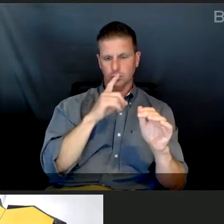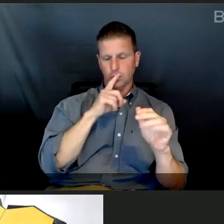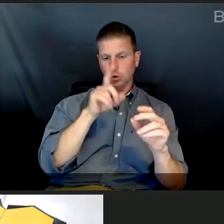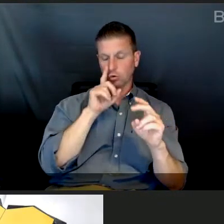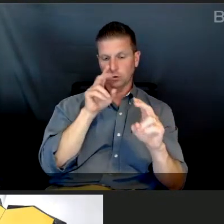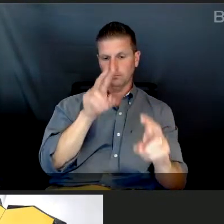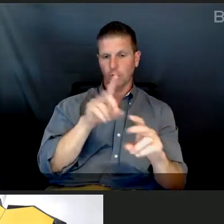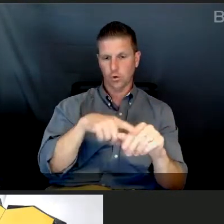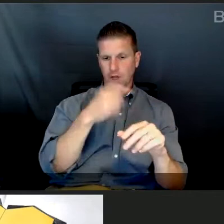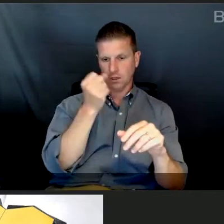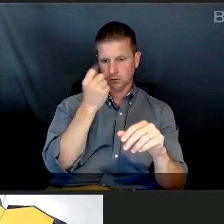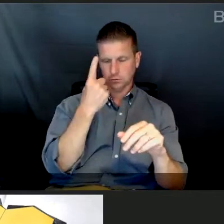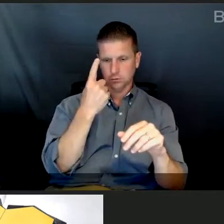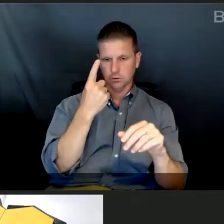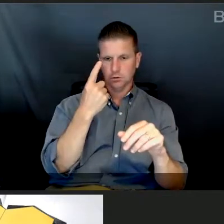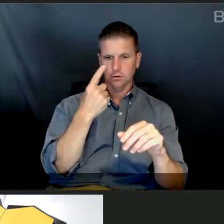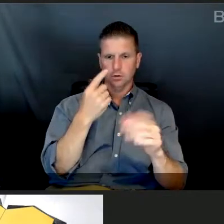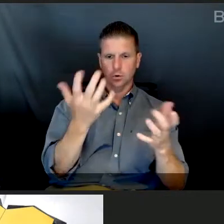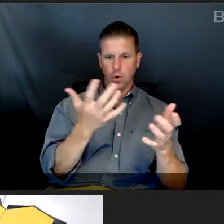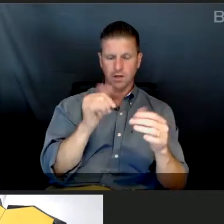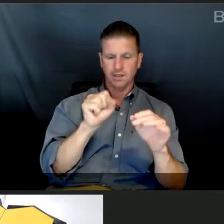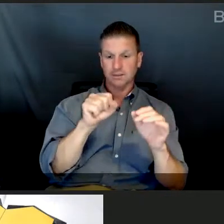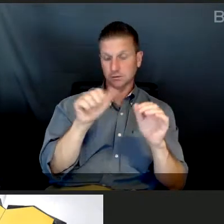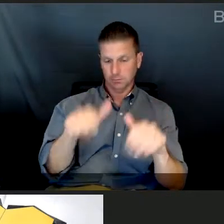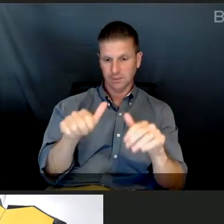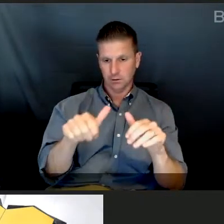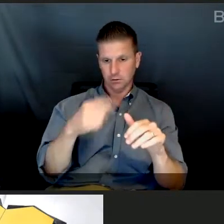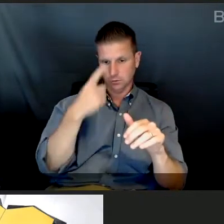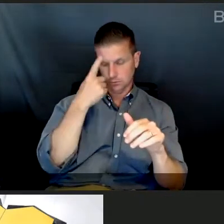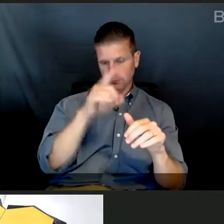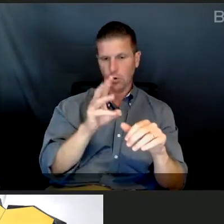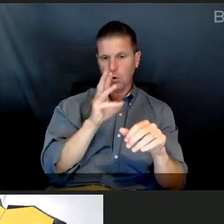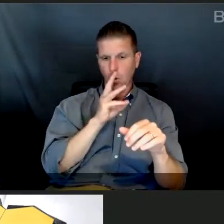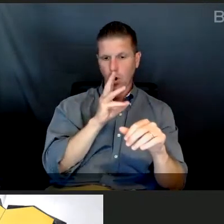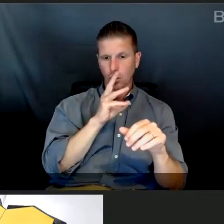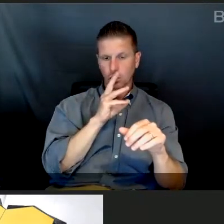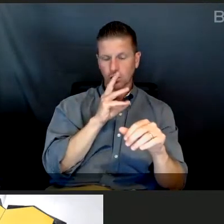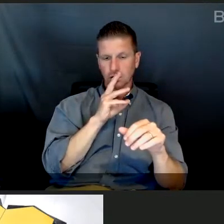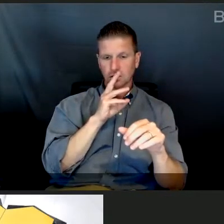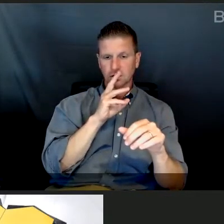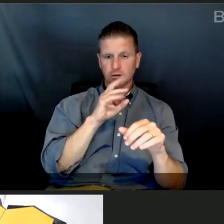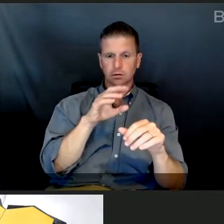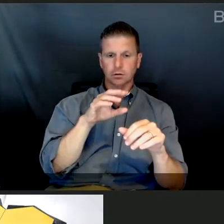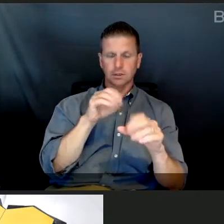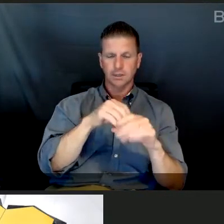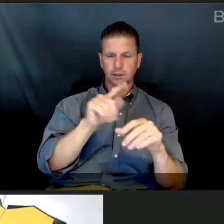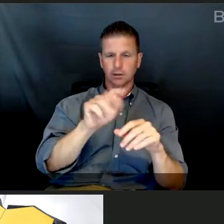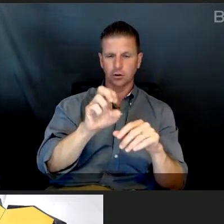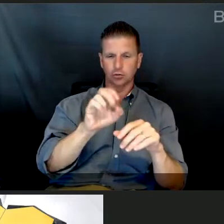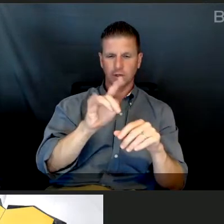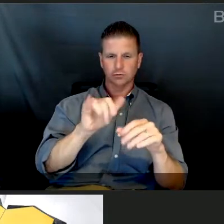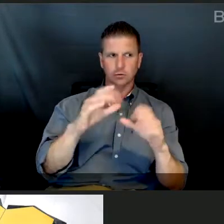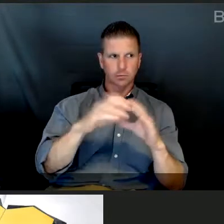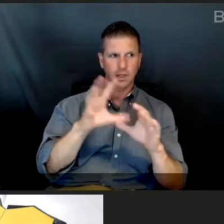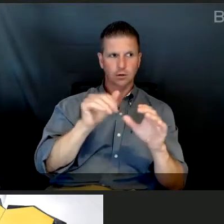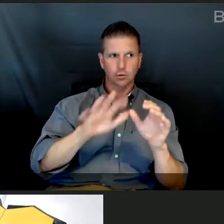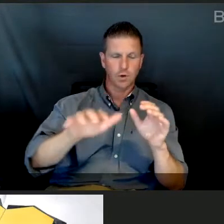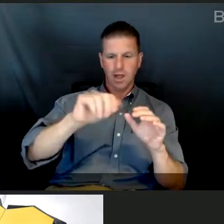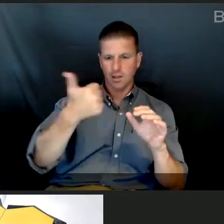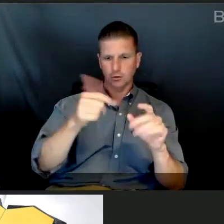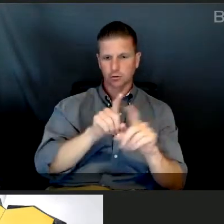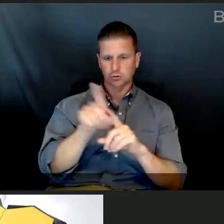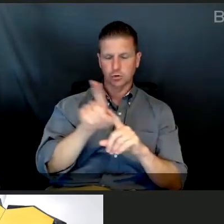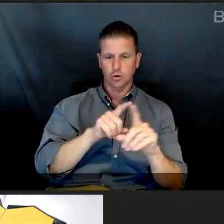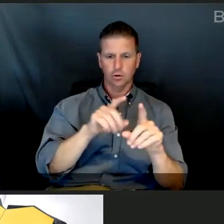to understanding, what is the potential for water in terrestrial planets and around other stars, and